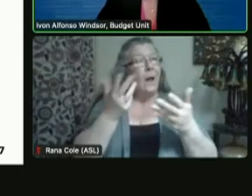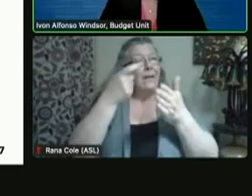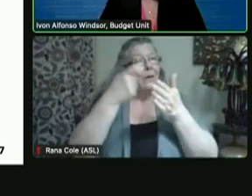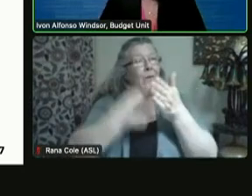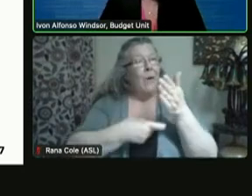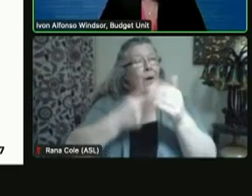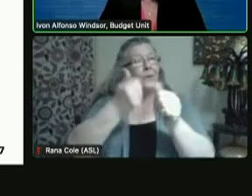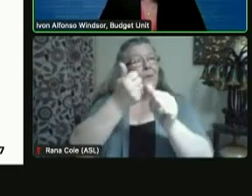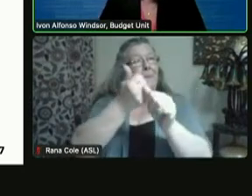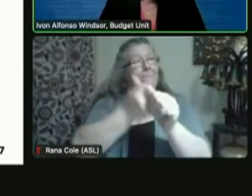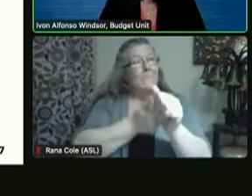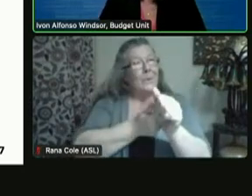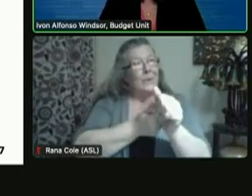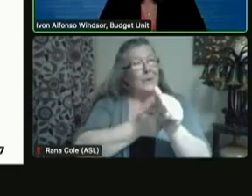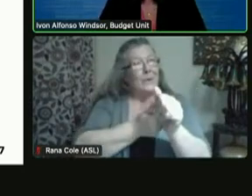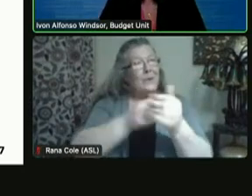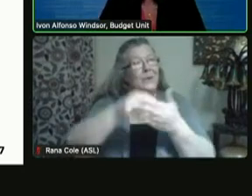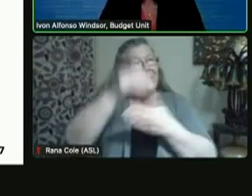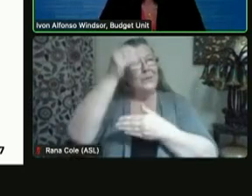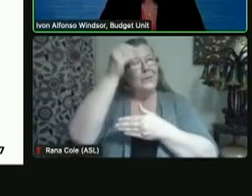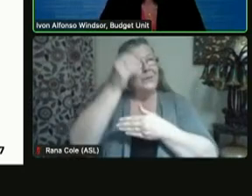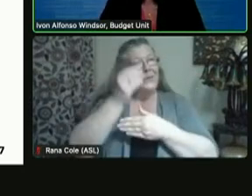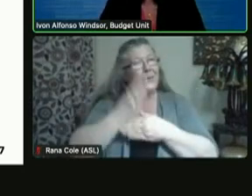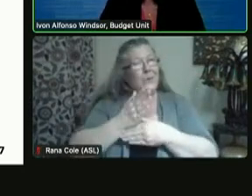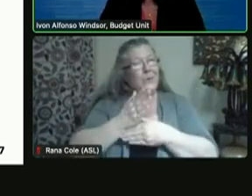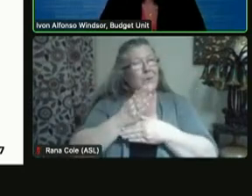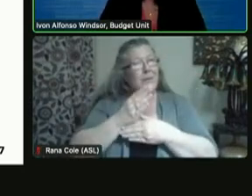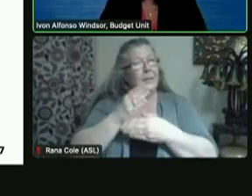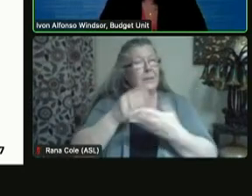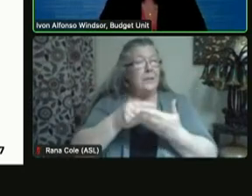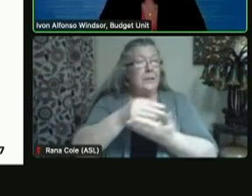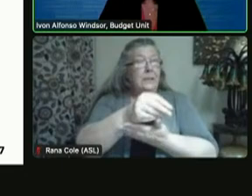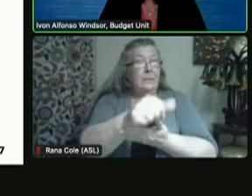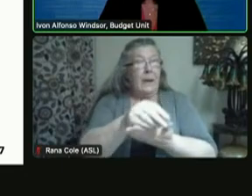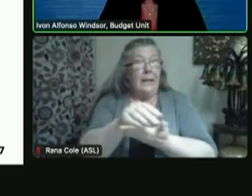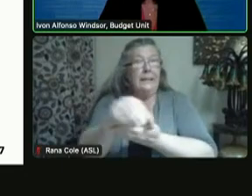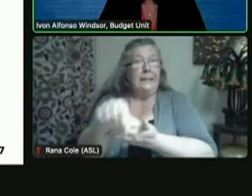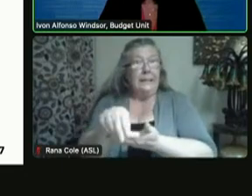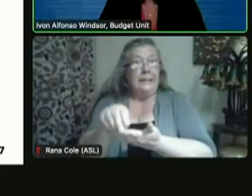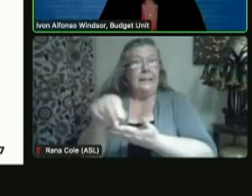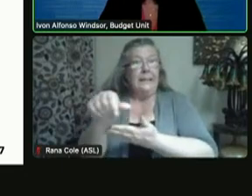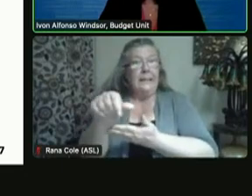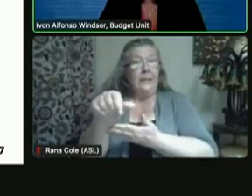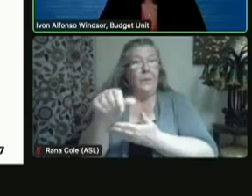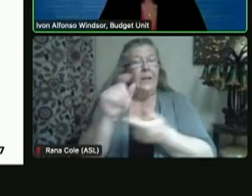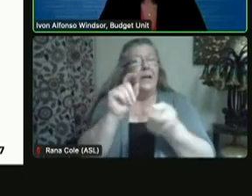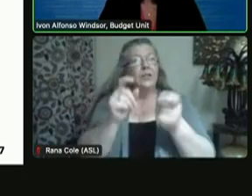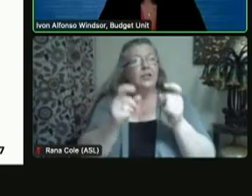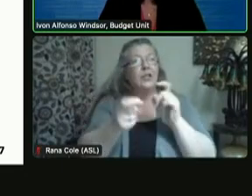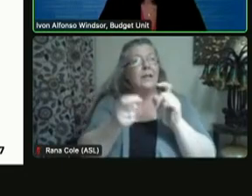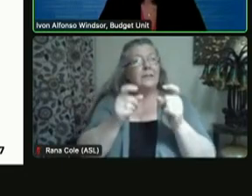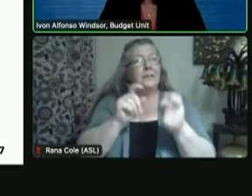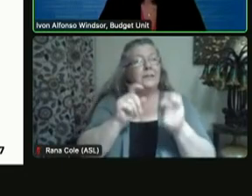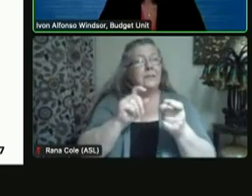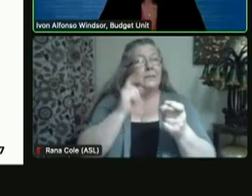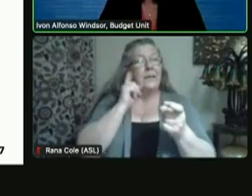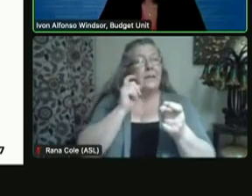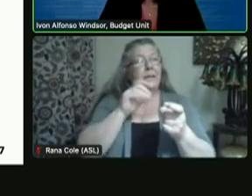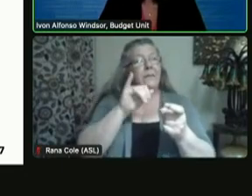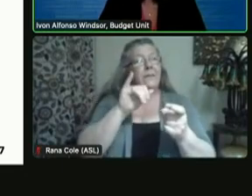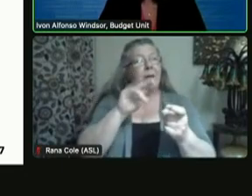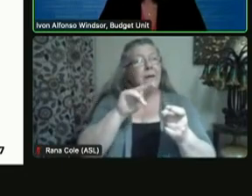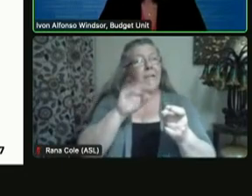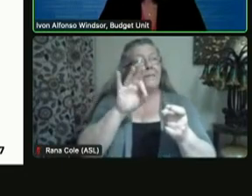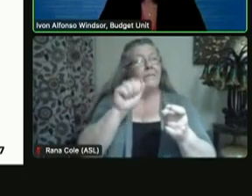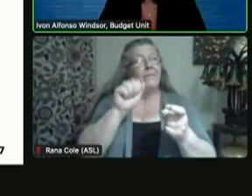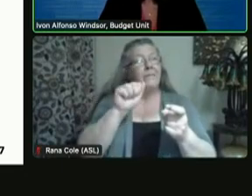pupil allocation, adjusted for inflation. If you look at this graph, it represents the purchasing power that